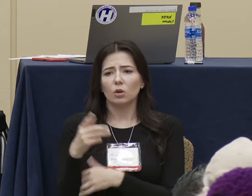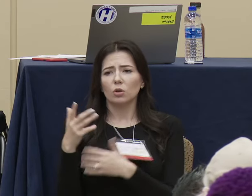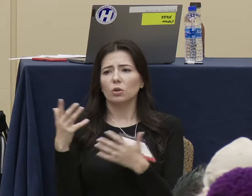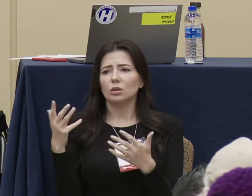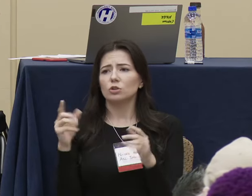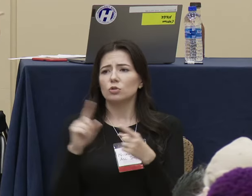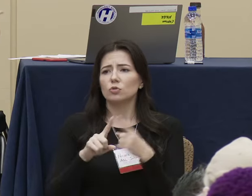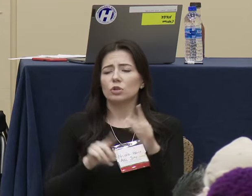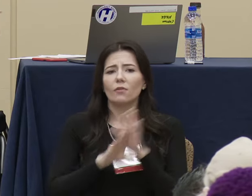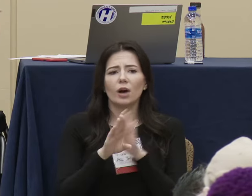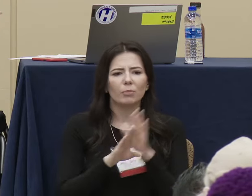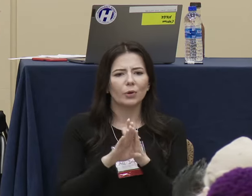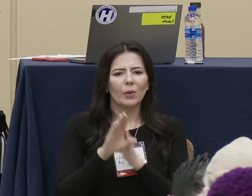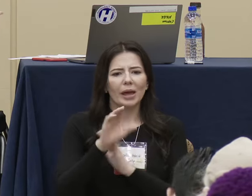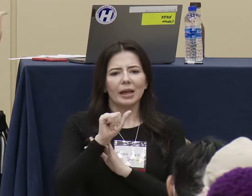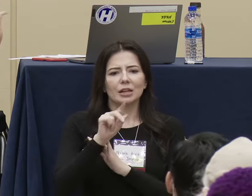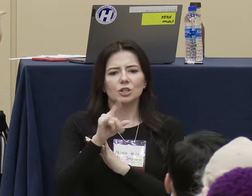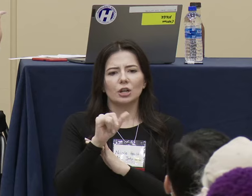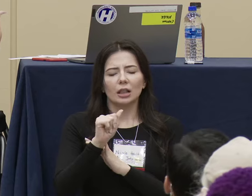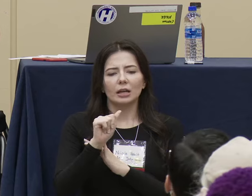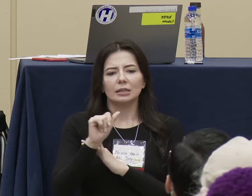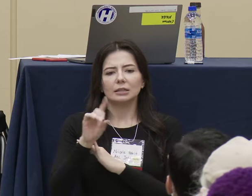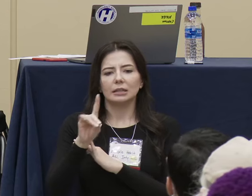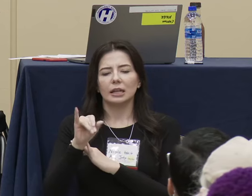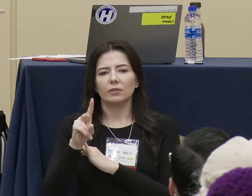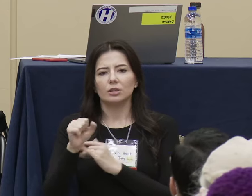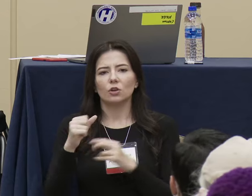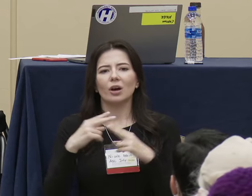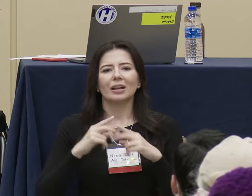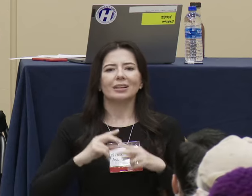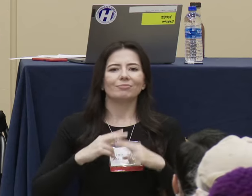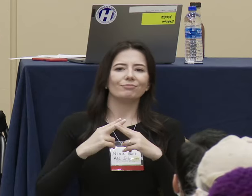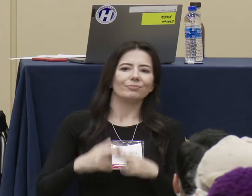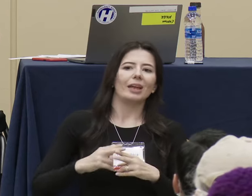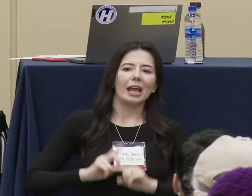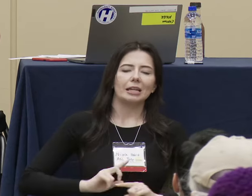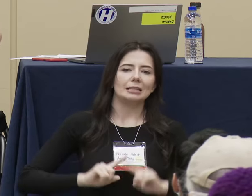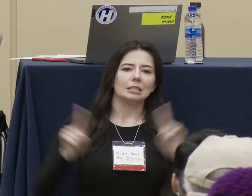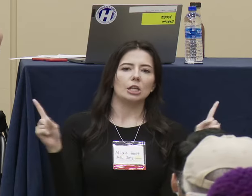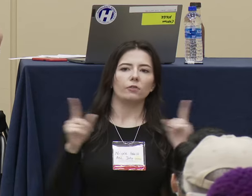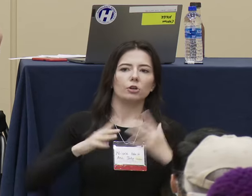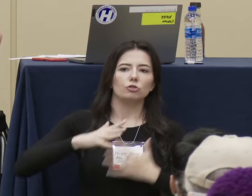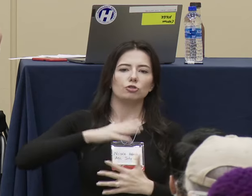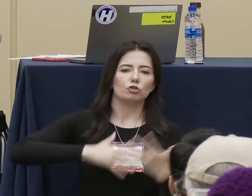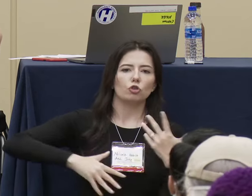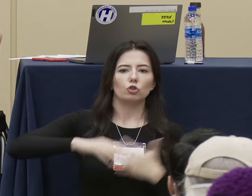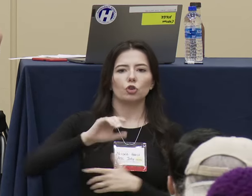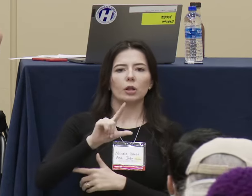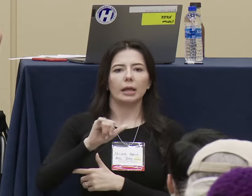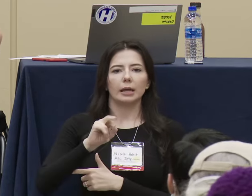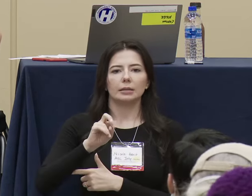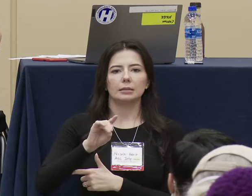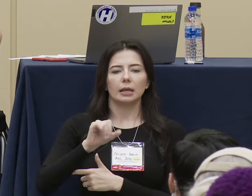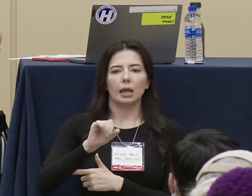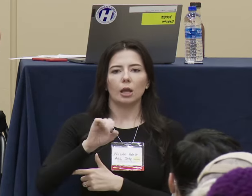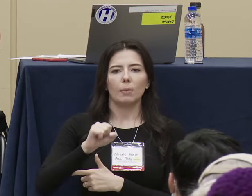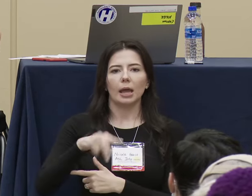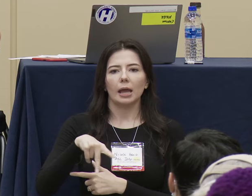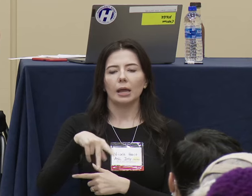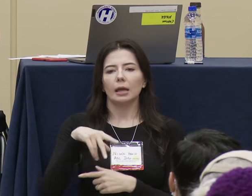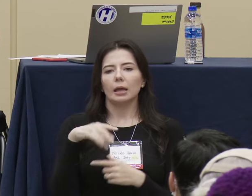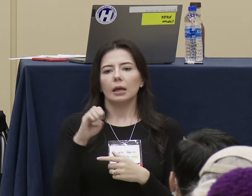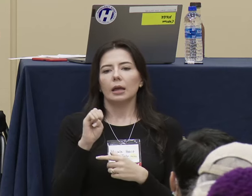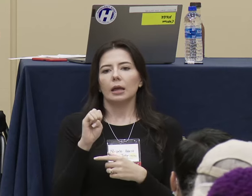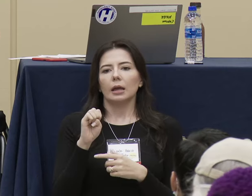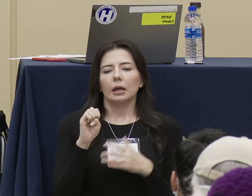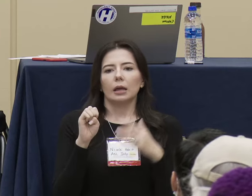Davis called a very different social landscape of a non-carceral society. In other words,